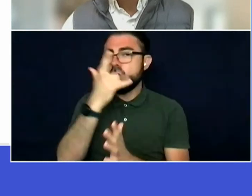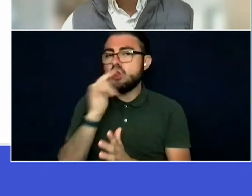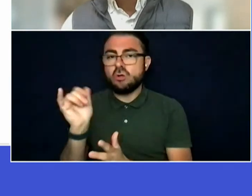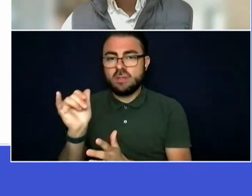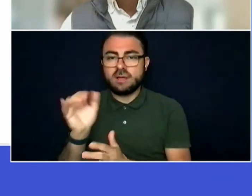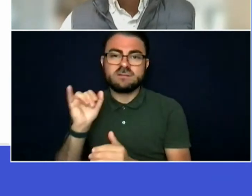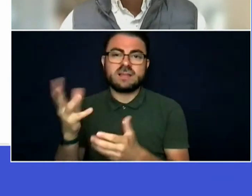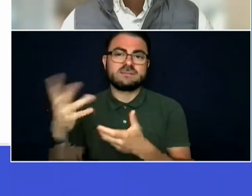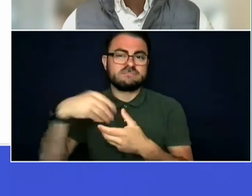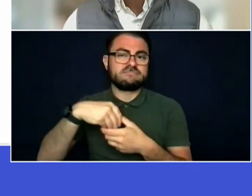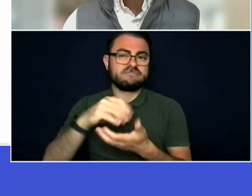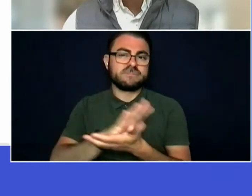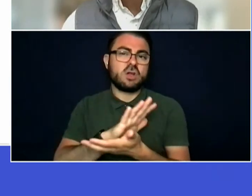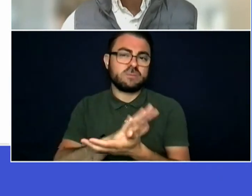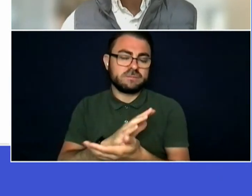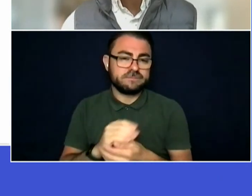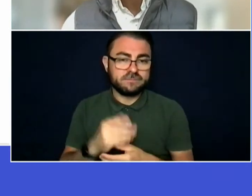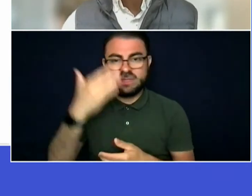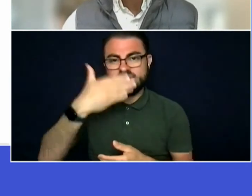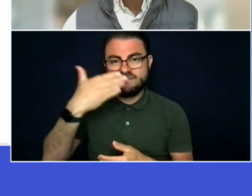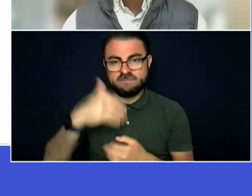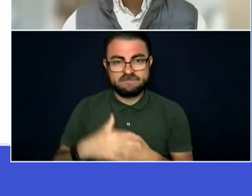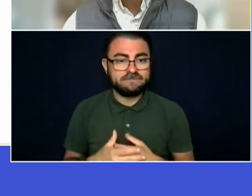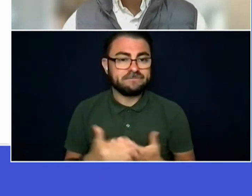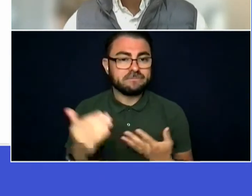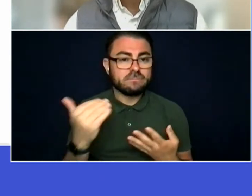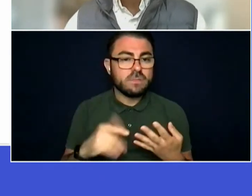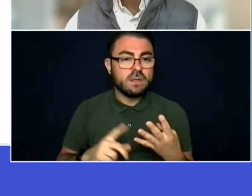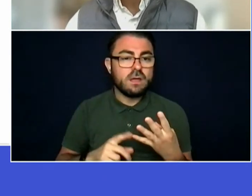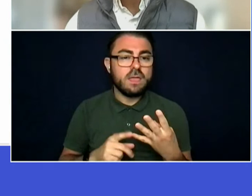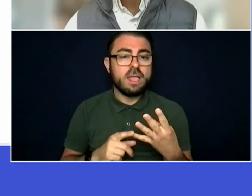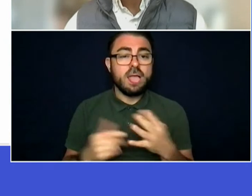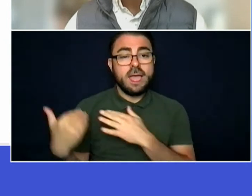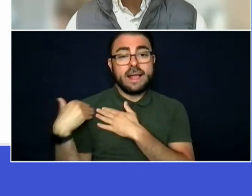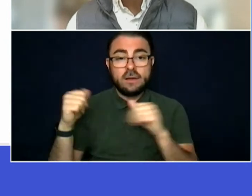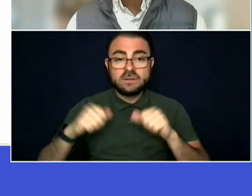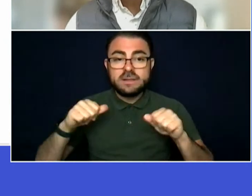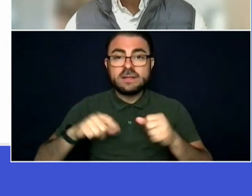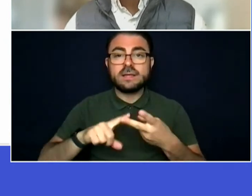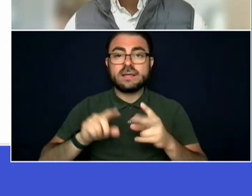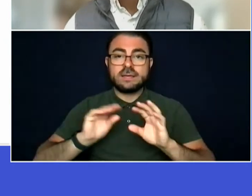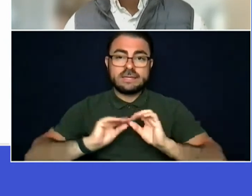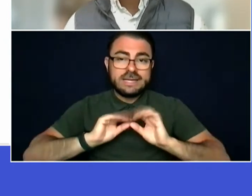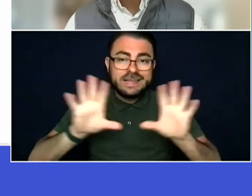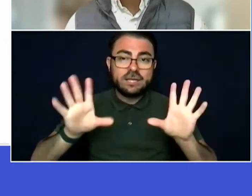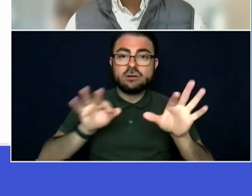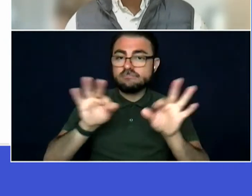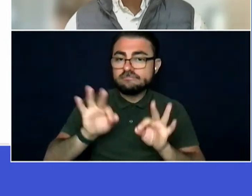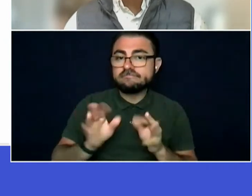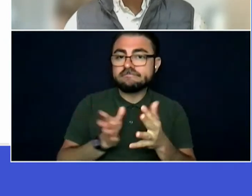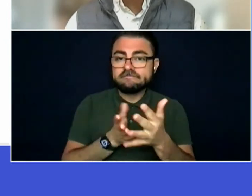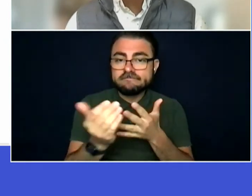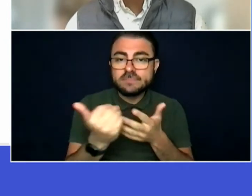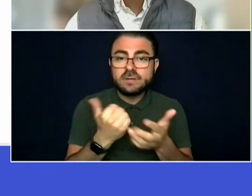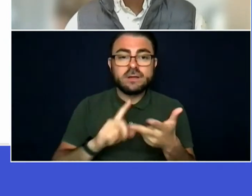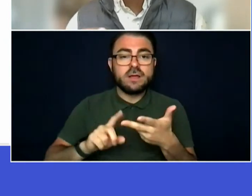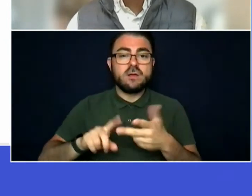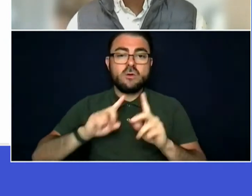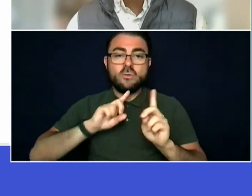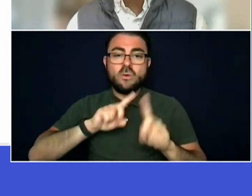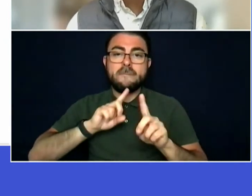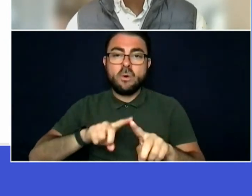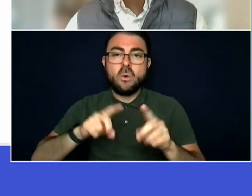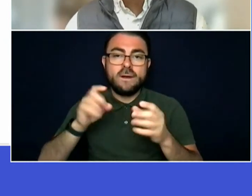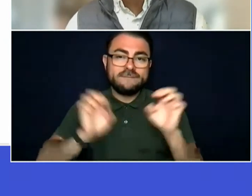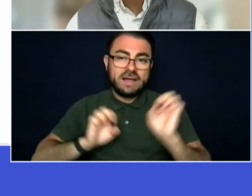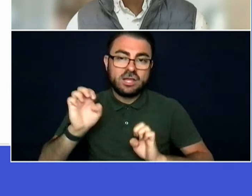sits up front. We also talk about accountability, transparency, measurement, reporting, and evaluation. And so as part of that, just how